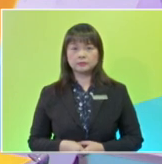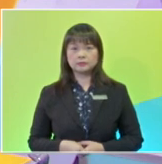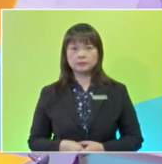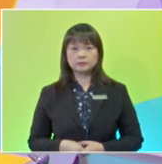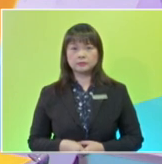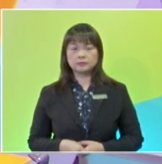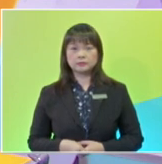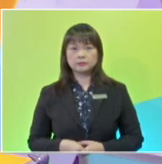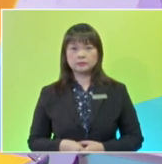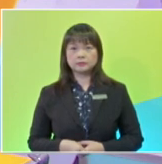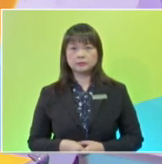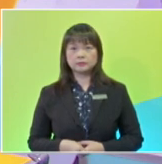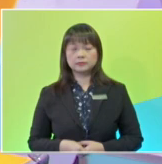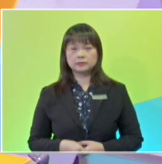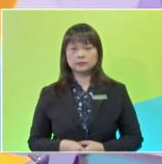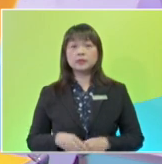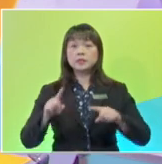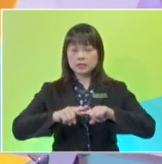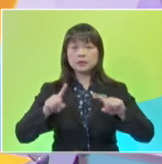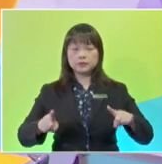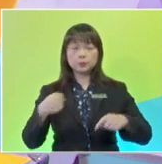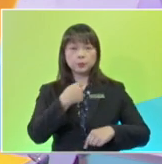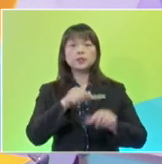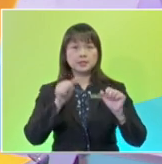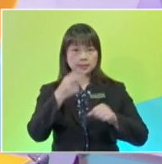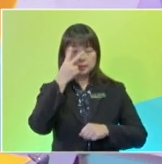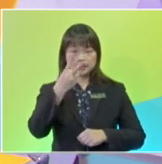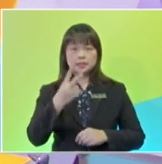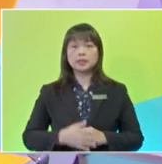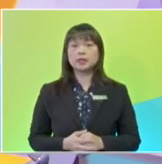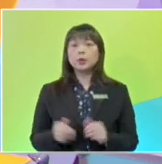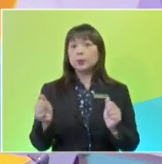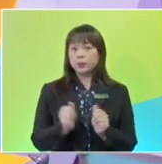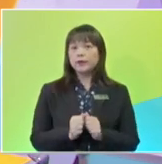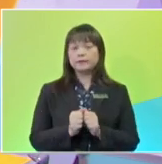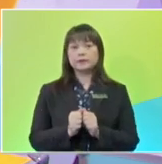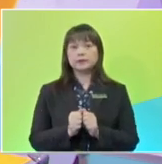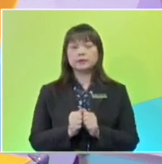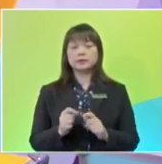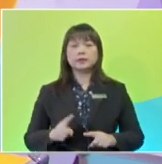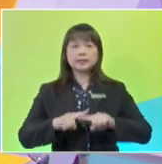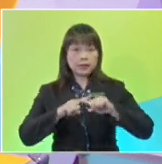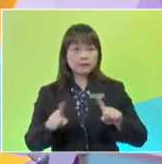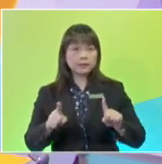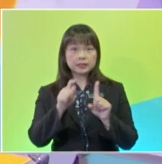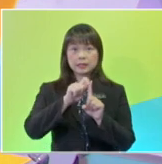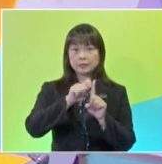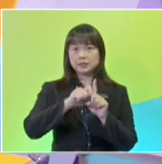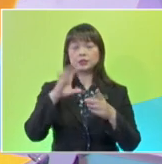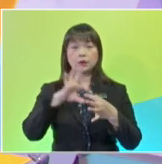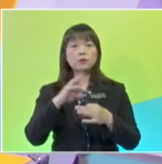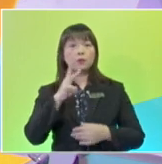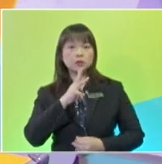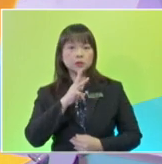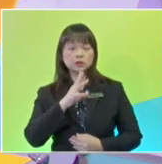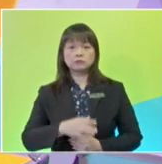So there's a difference that we are seeing in terms of hot water and cold water. Okay. So as you can see, both of them